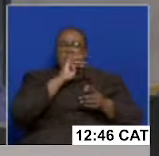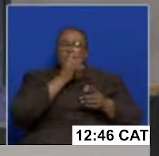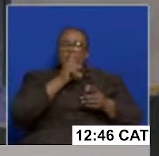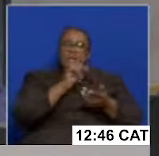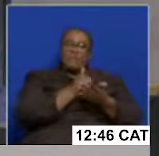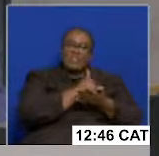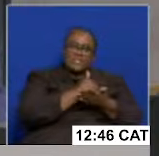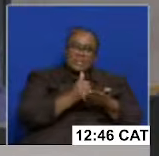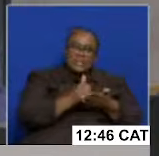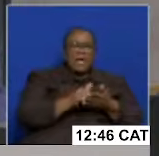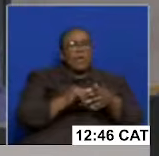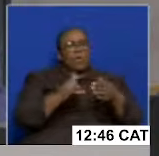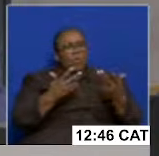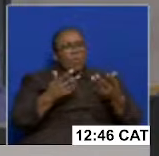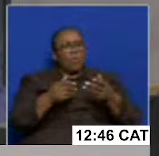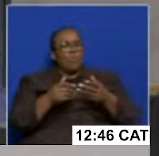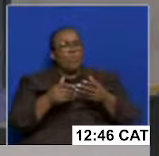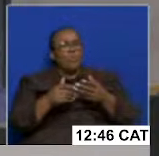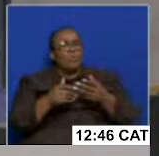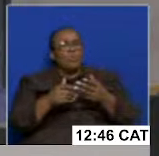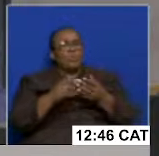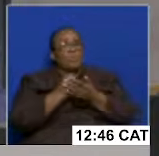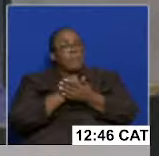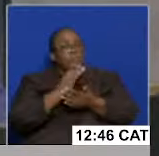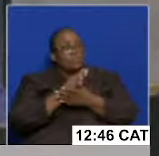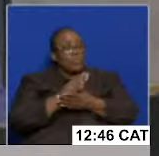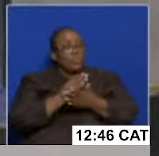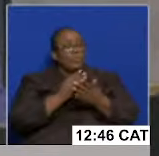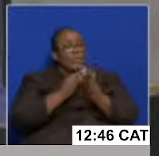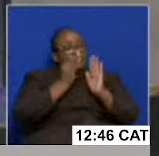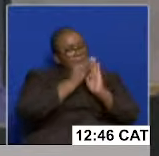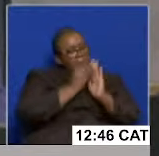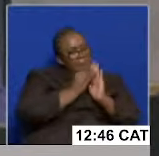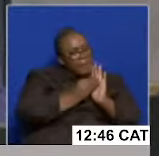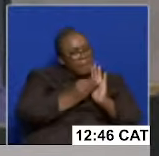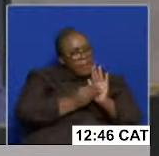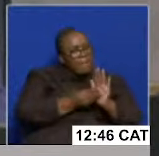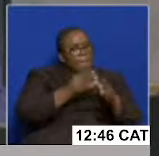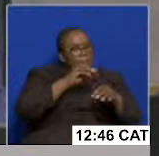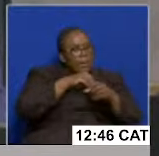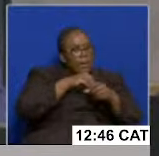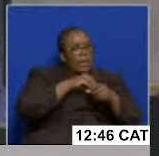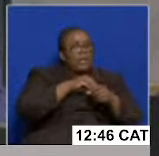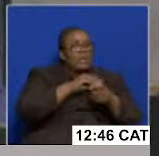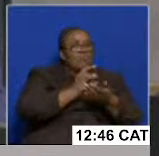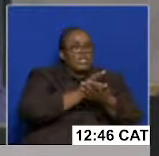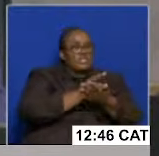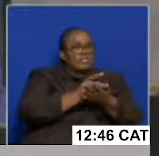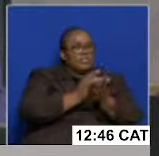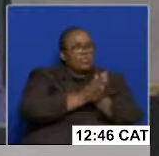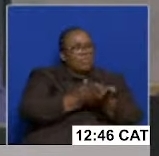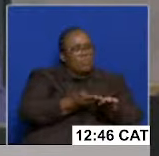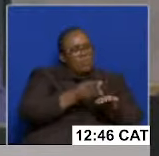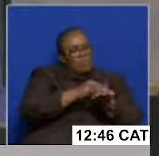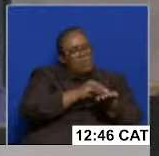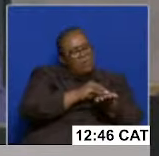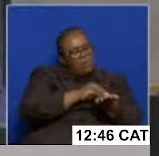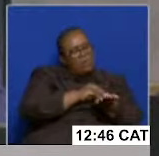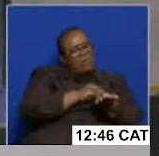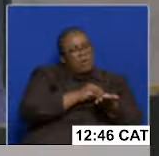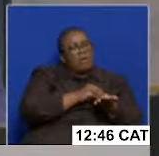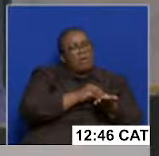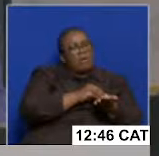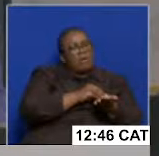an entry in the SAP 13 register? What exactly was getting the SAP 13? What was she talking about?